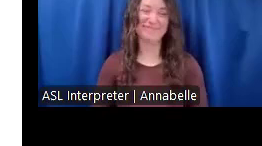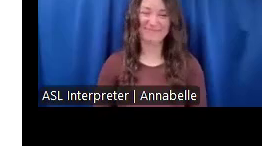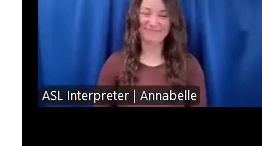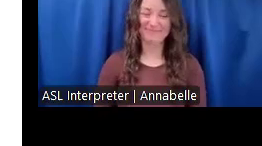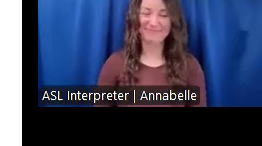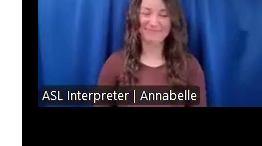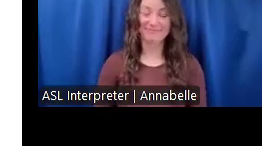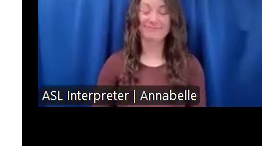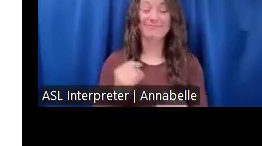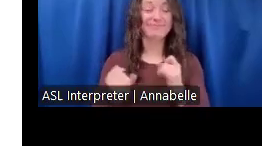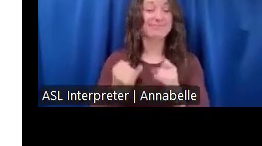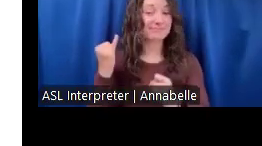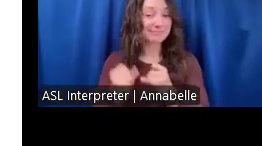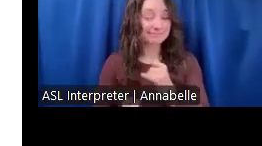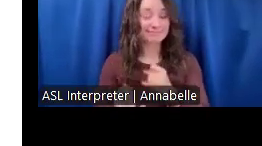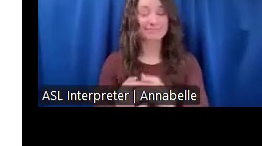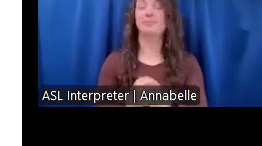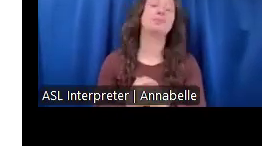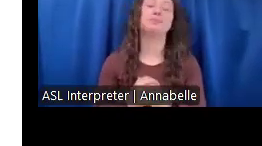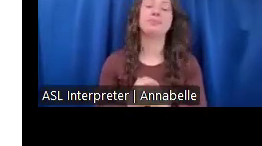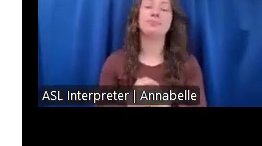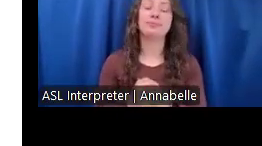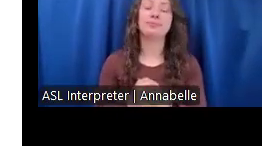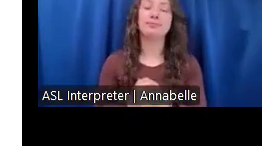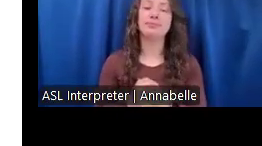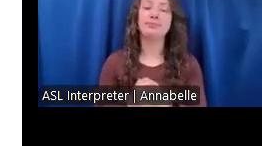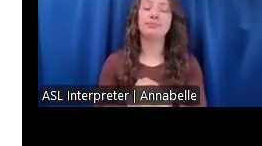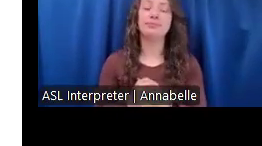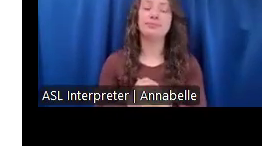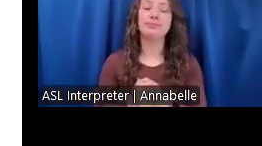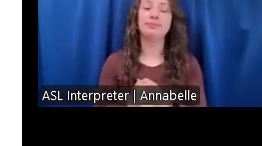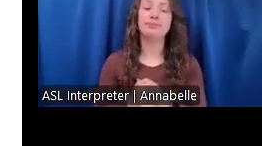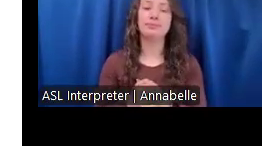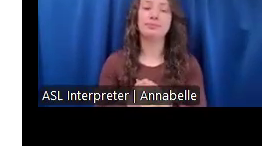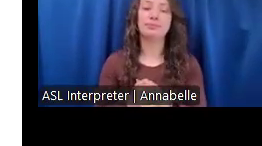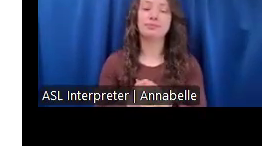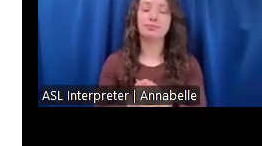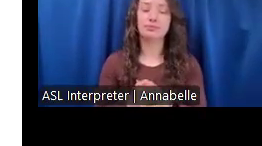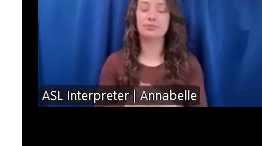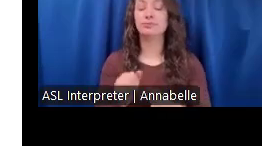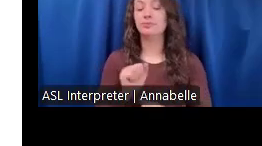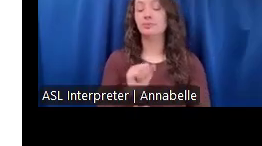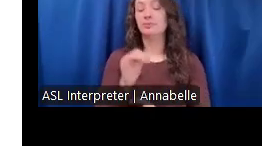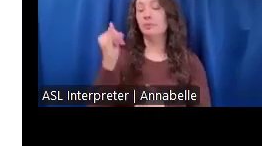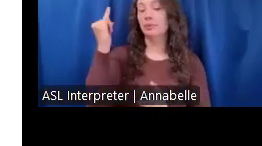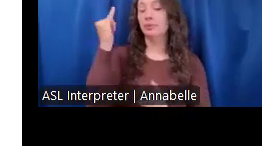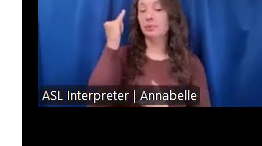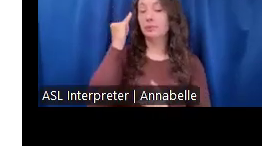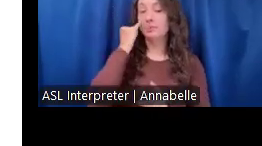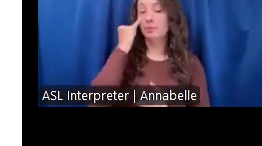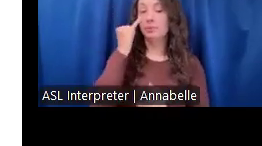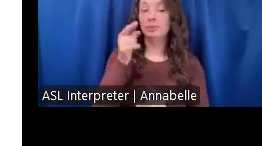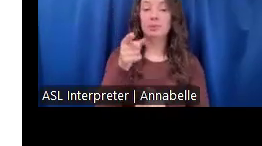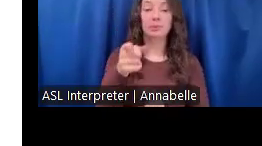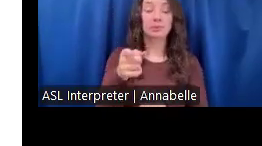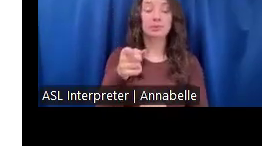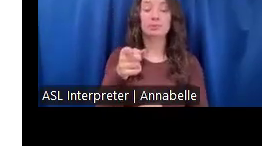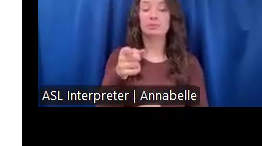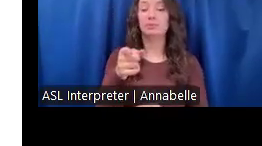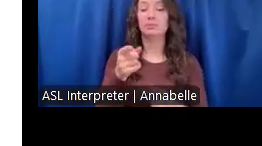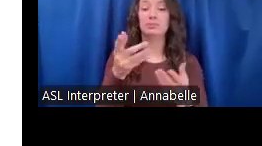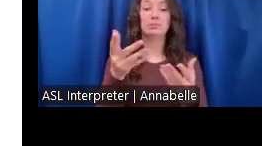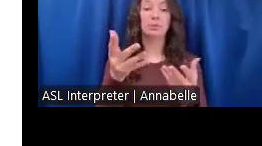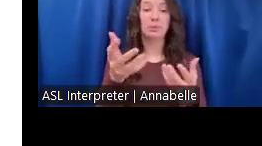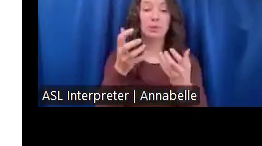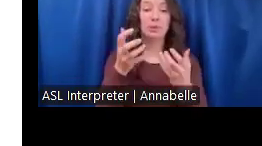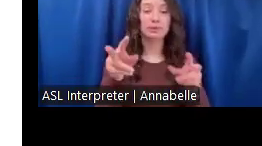Last but not least, from me at least, if you want to be viewing this properly and see